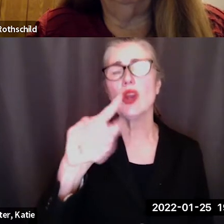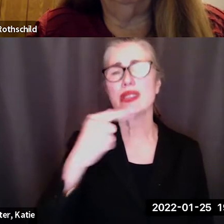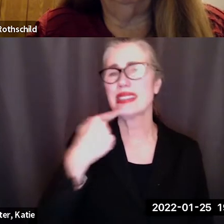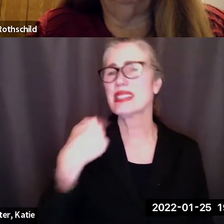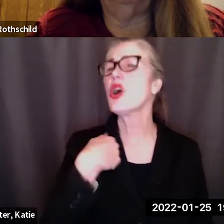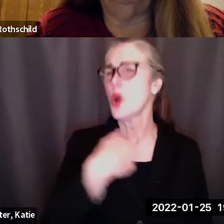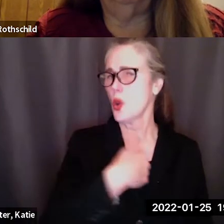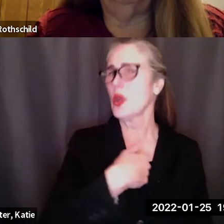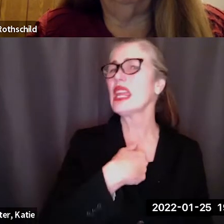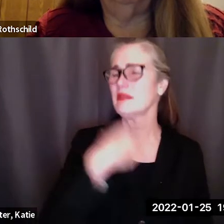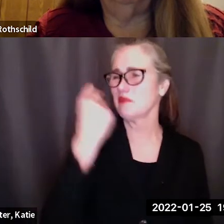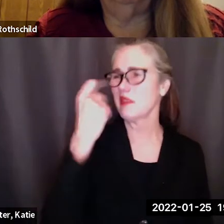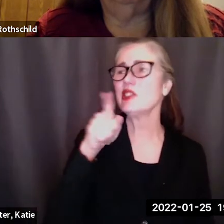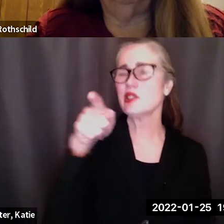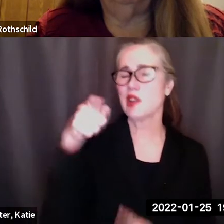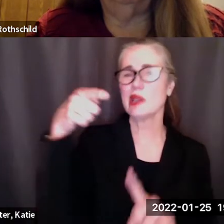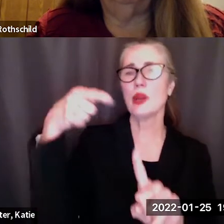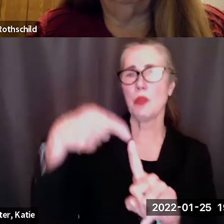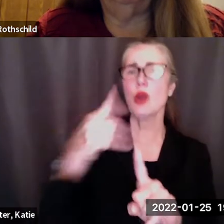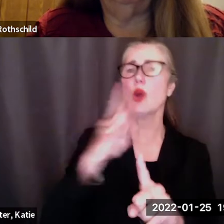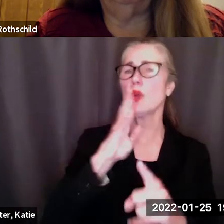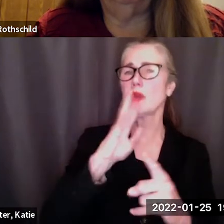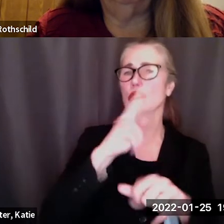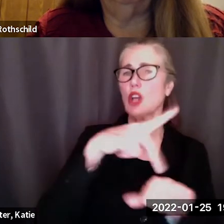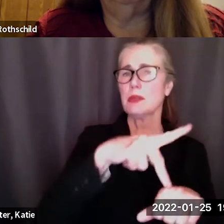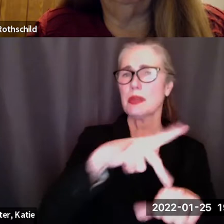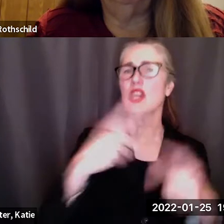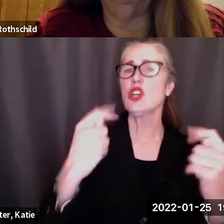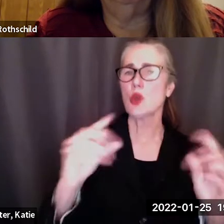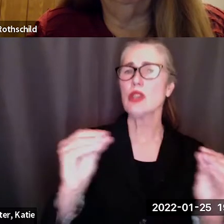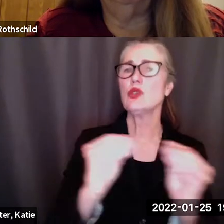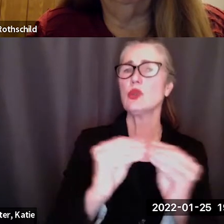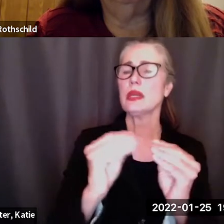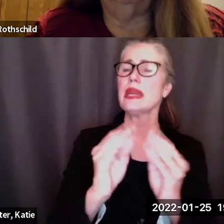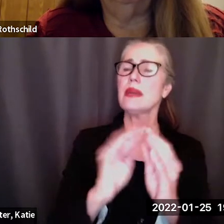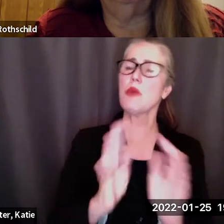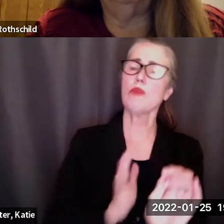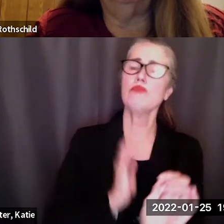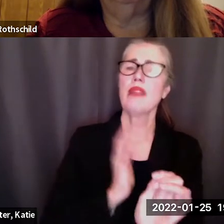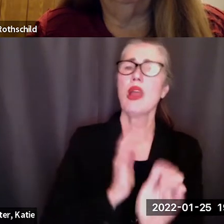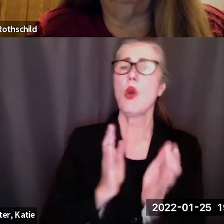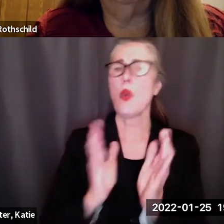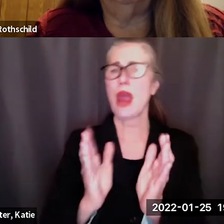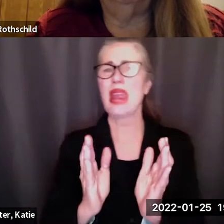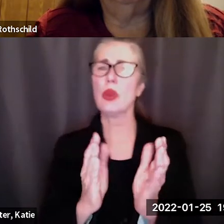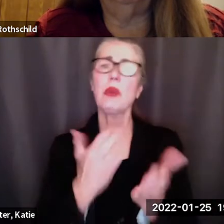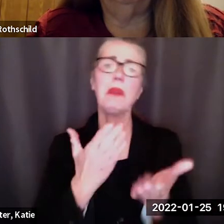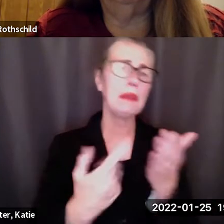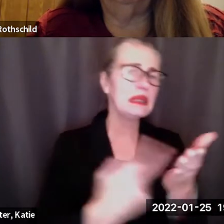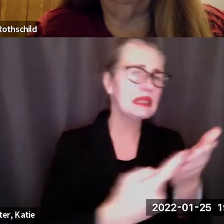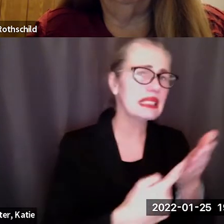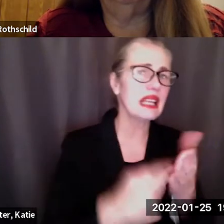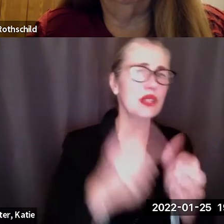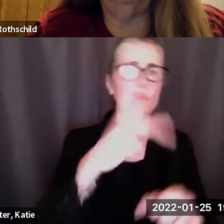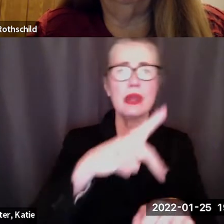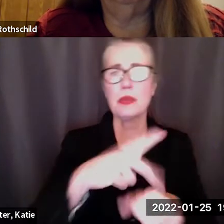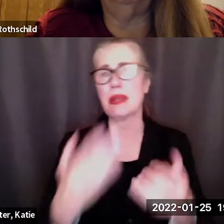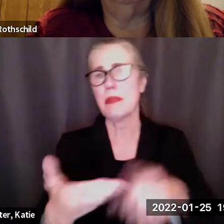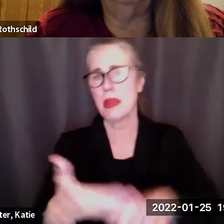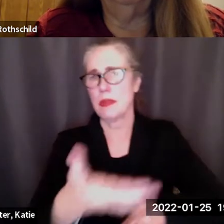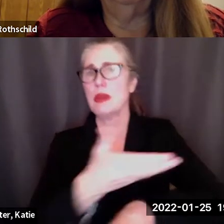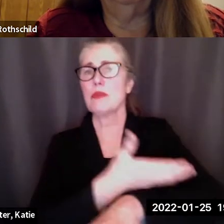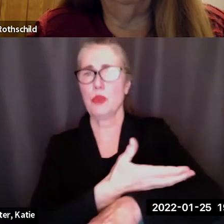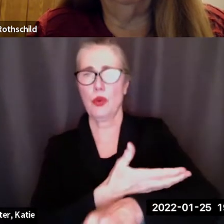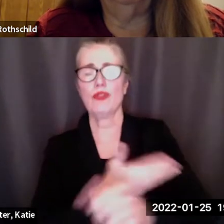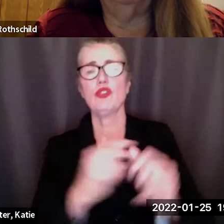addition to it mr evans said we will follow up with our principles and see how we can do better around that thank you